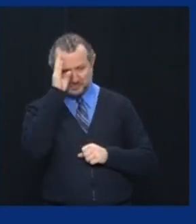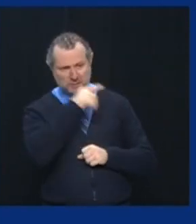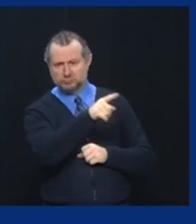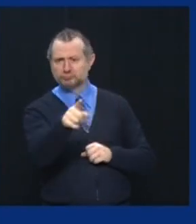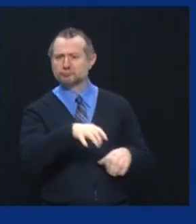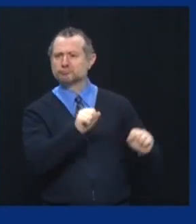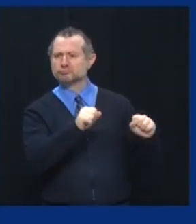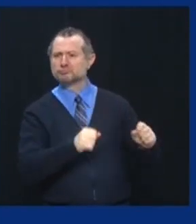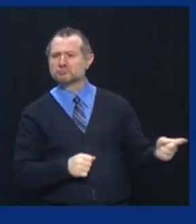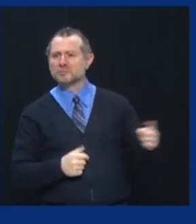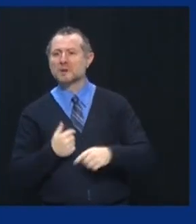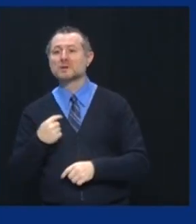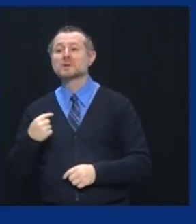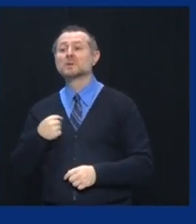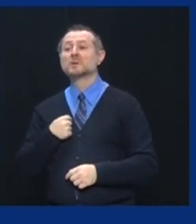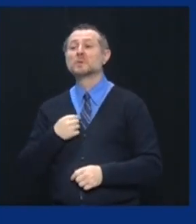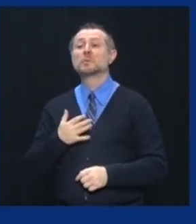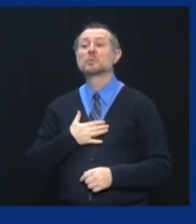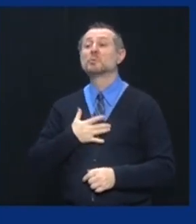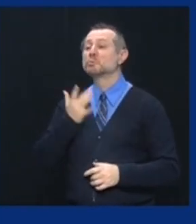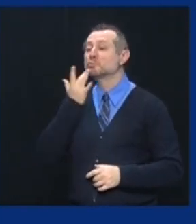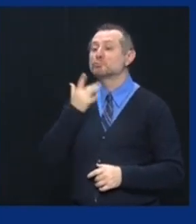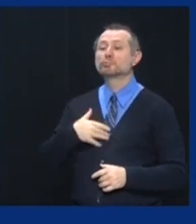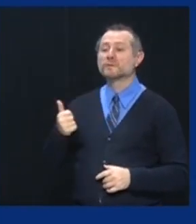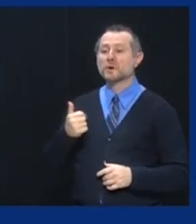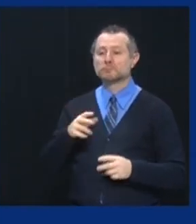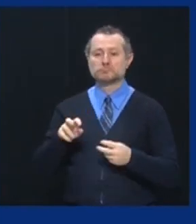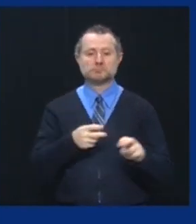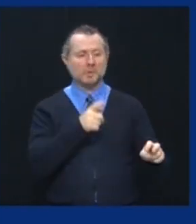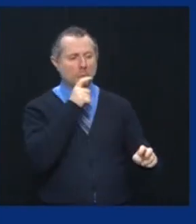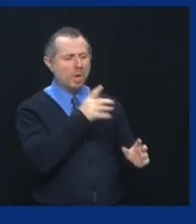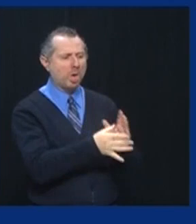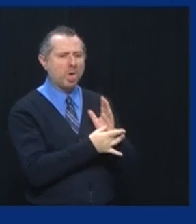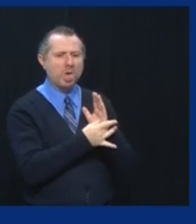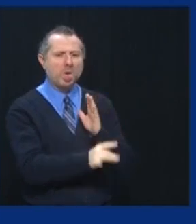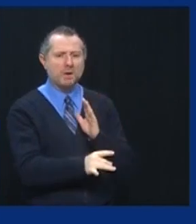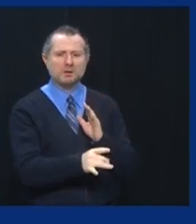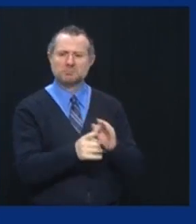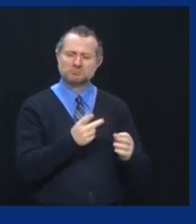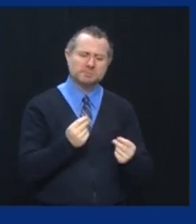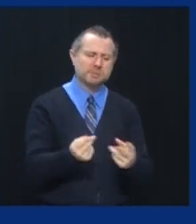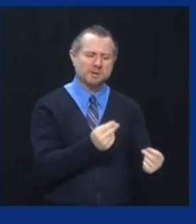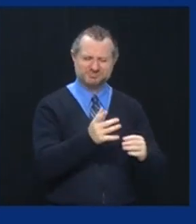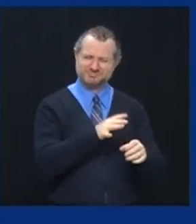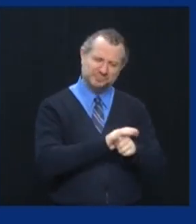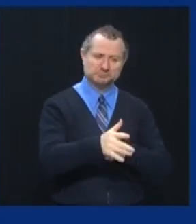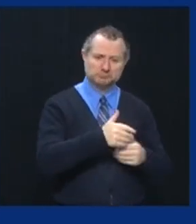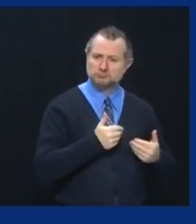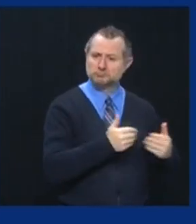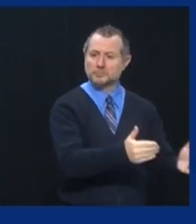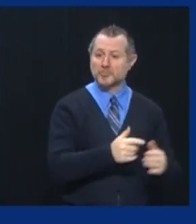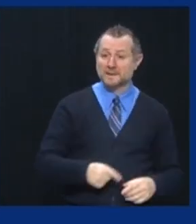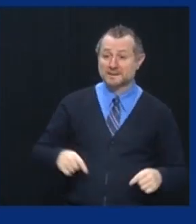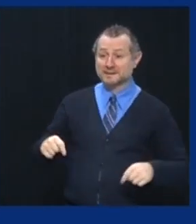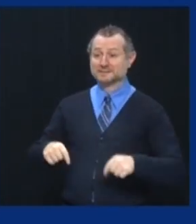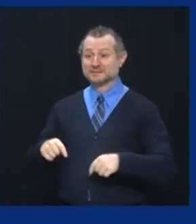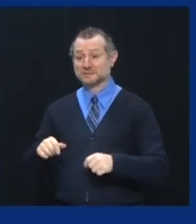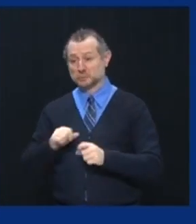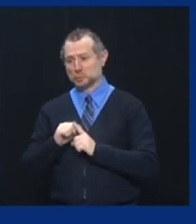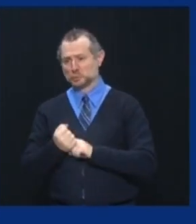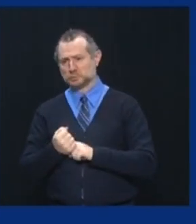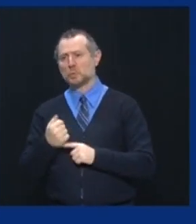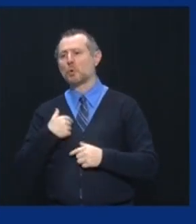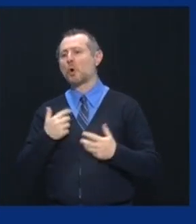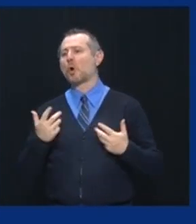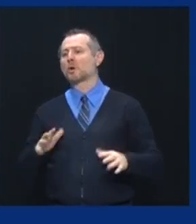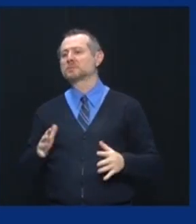better performing hospitals. The situation we're in is we've already allocated to